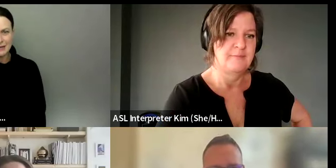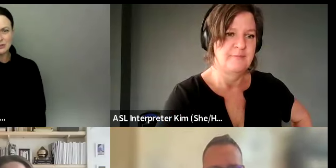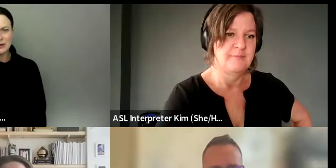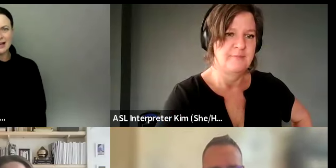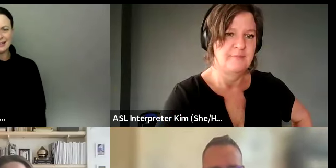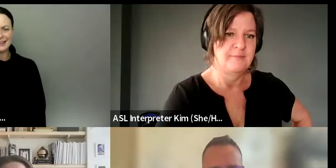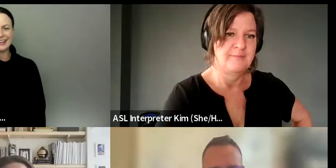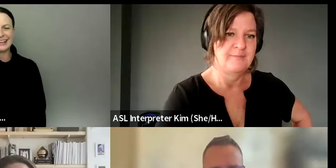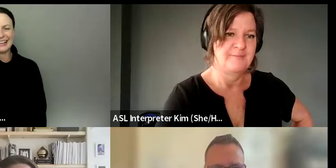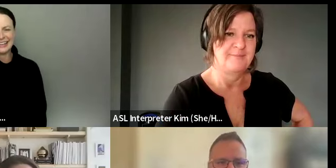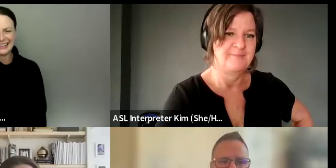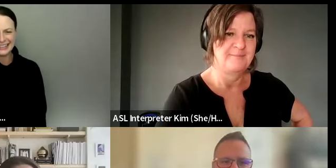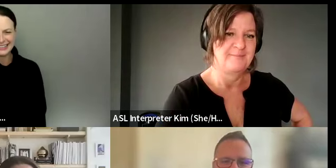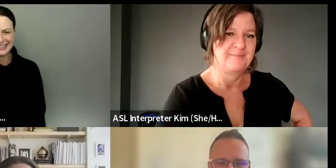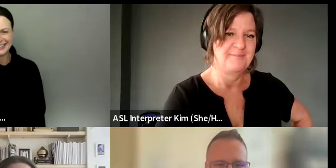Yeah, I'm Andrew. Hi.